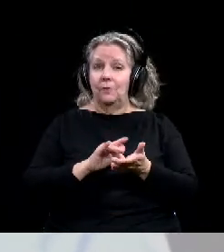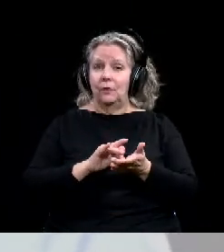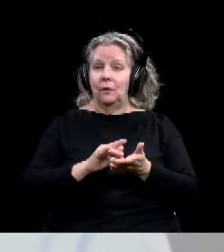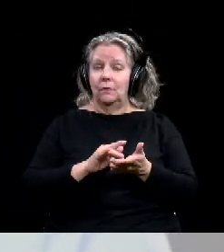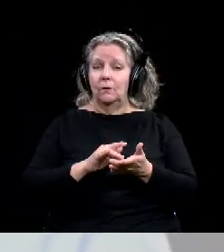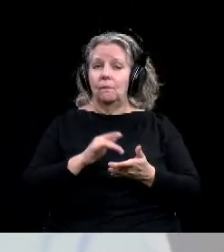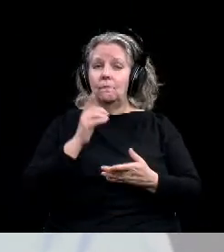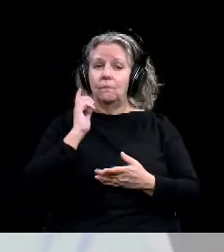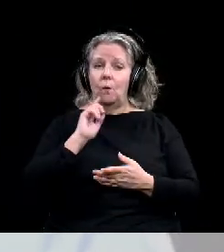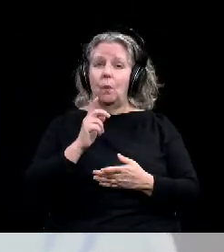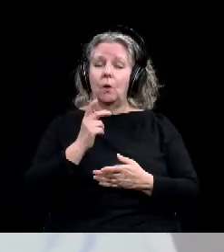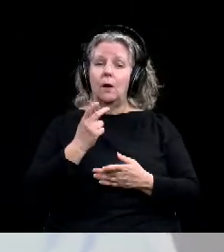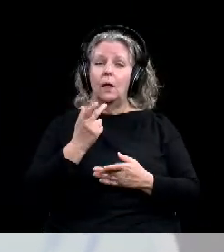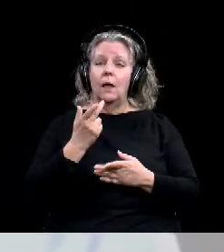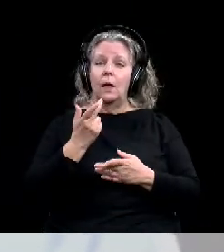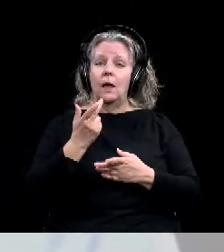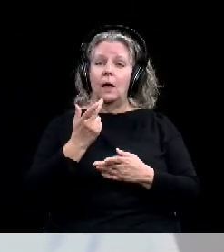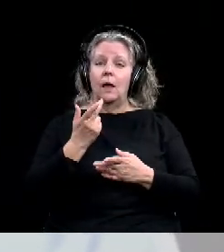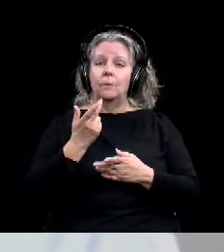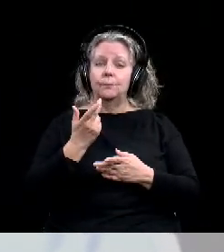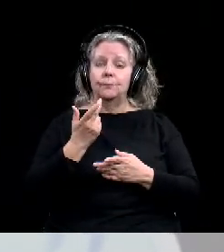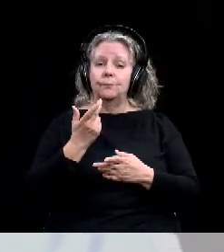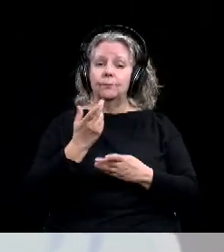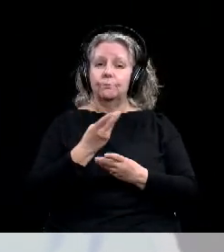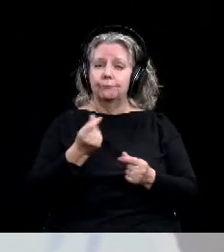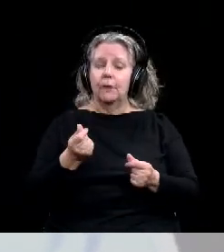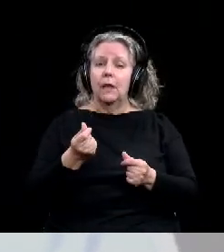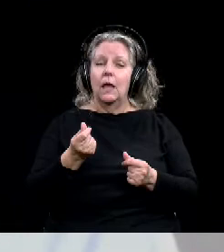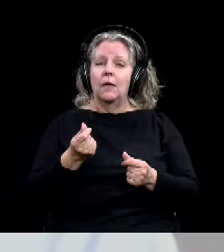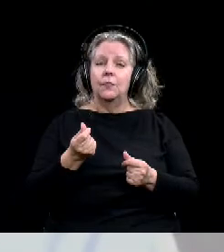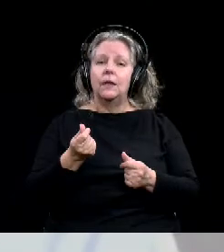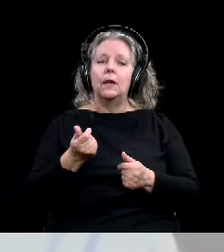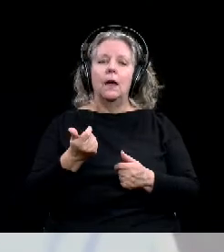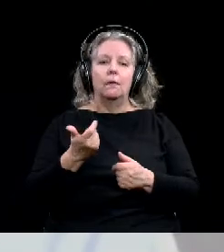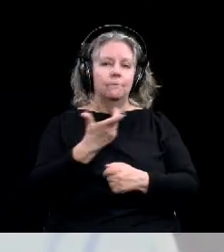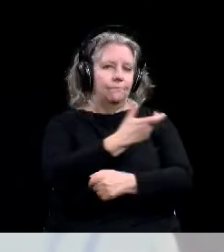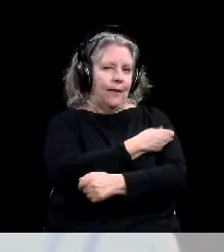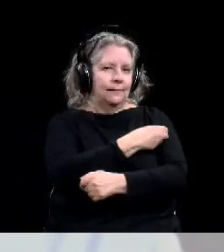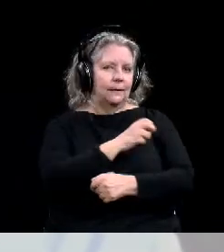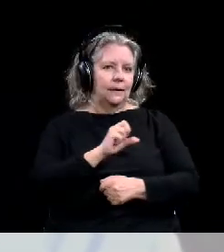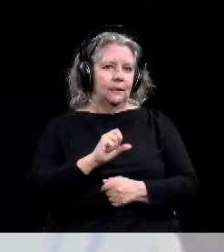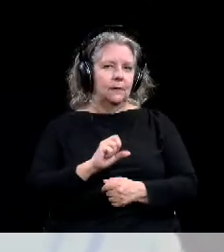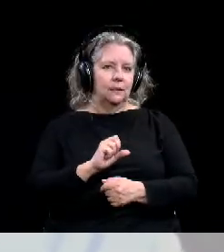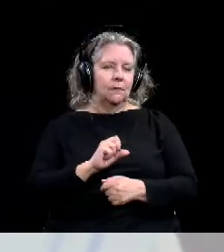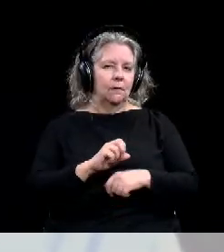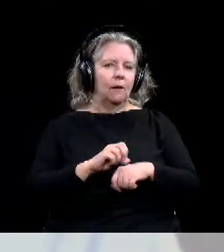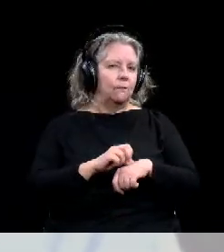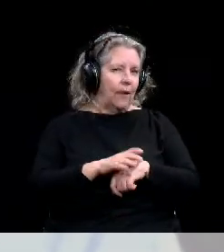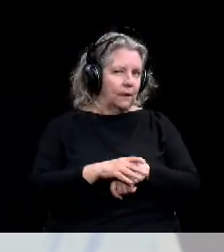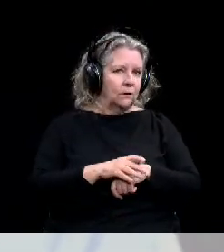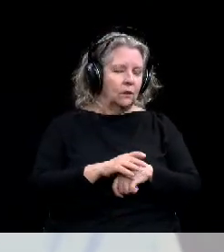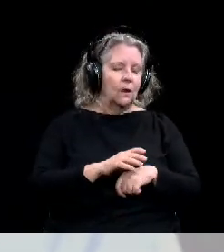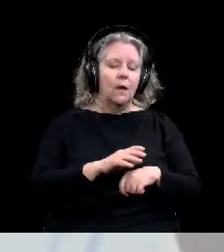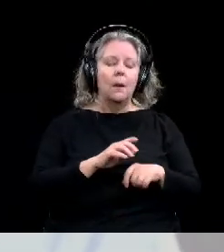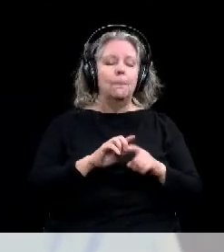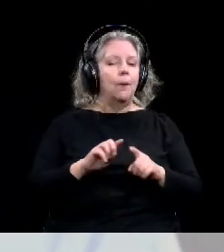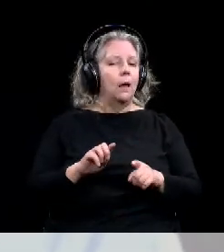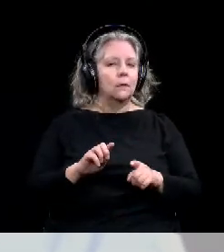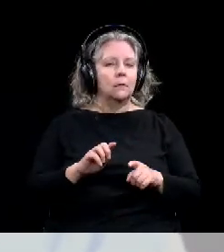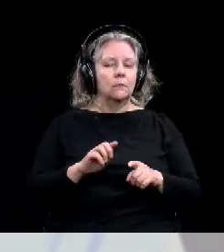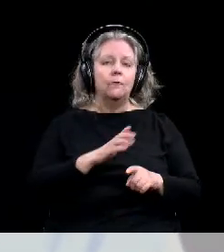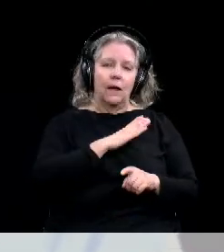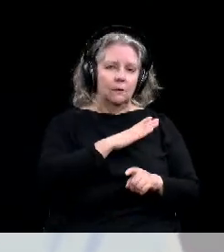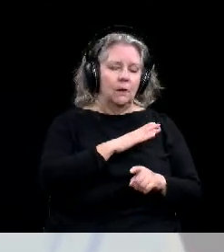the vaccination is fine, but they do not recommend, the CDC does not recommend routine treatment